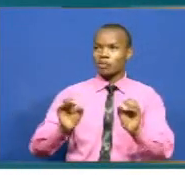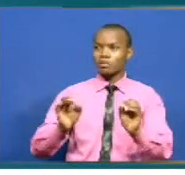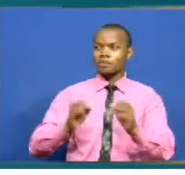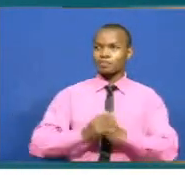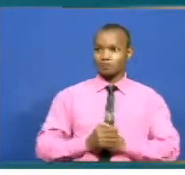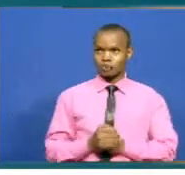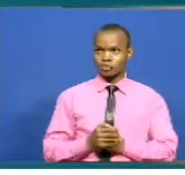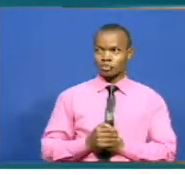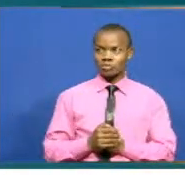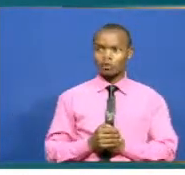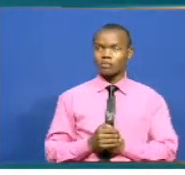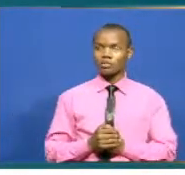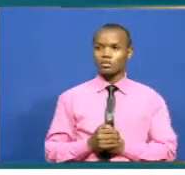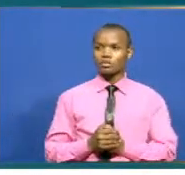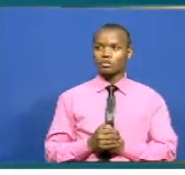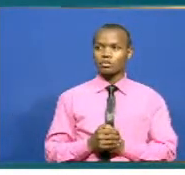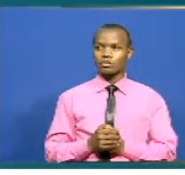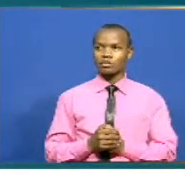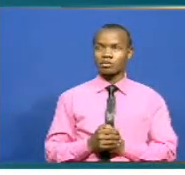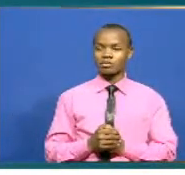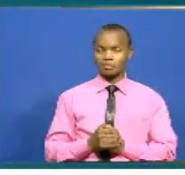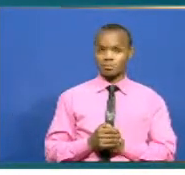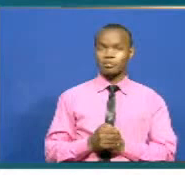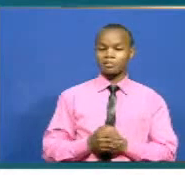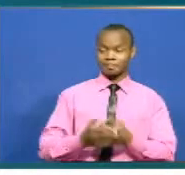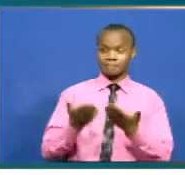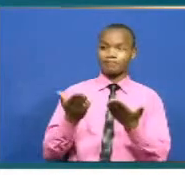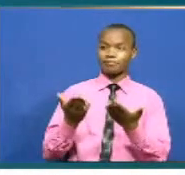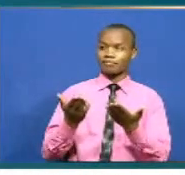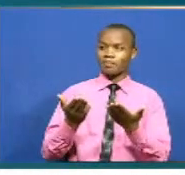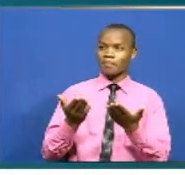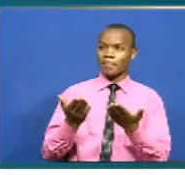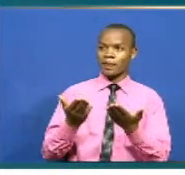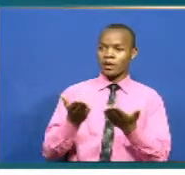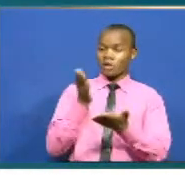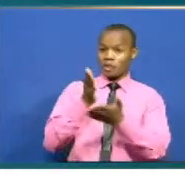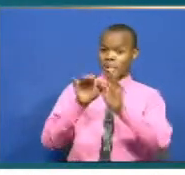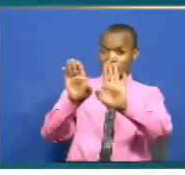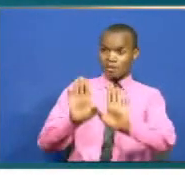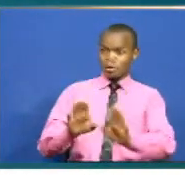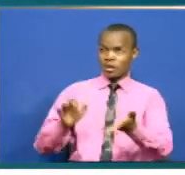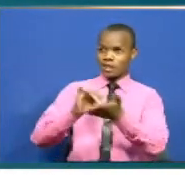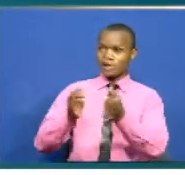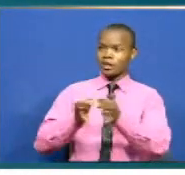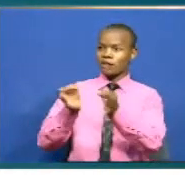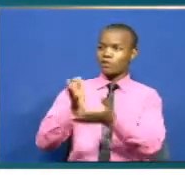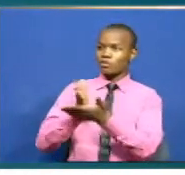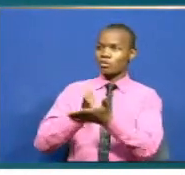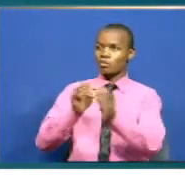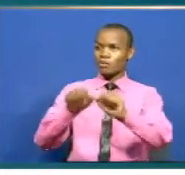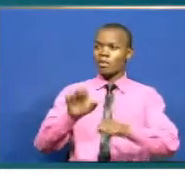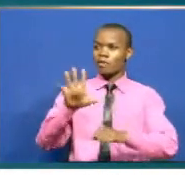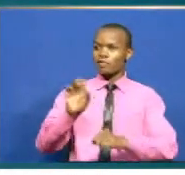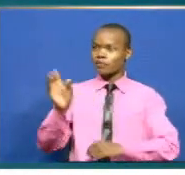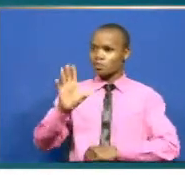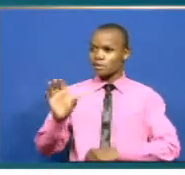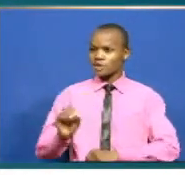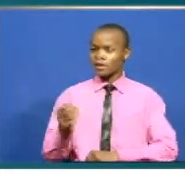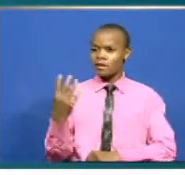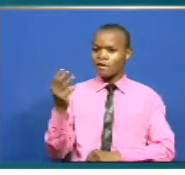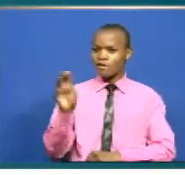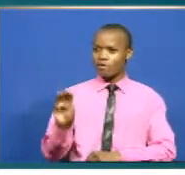would speculate that. But obviously, it would have been very important, at least if we would have had 50% of the 4